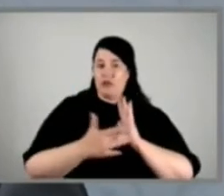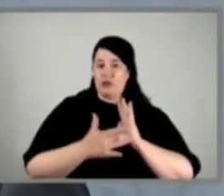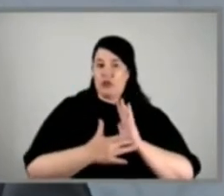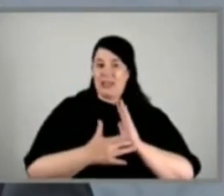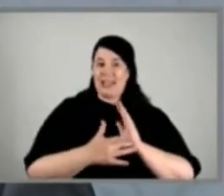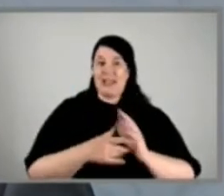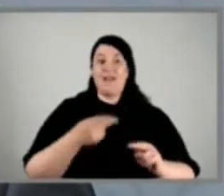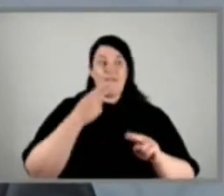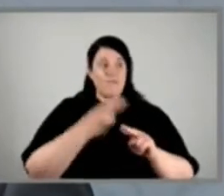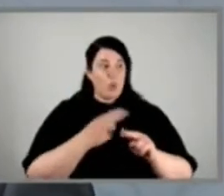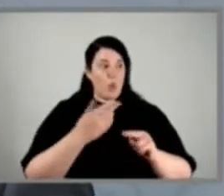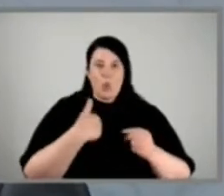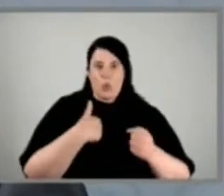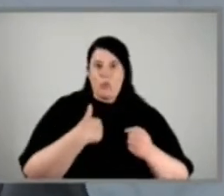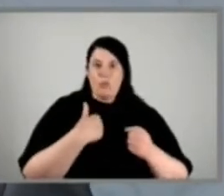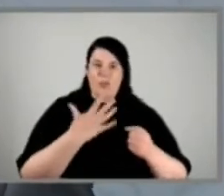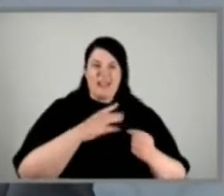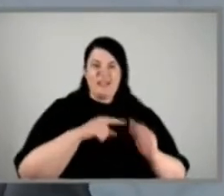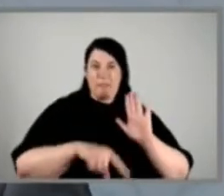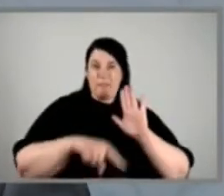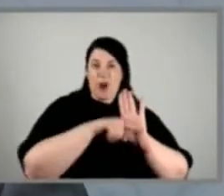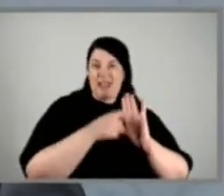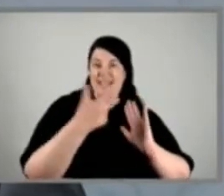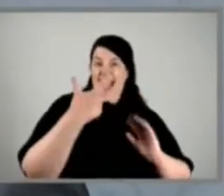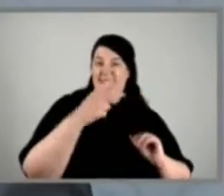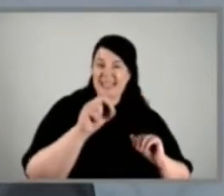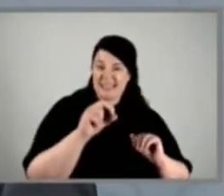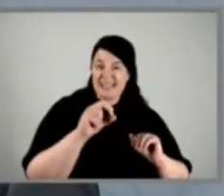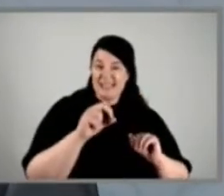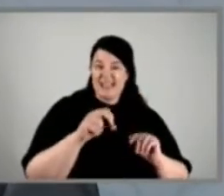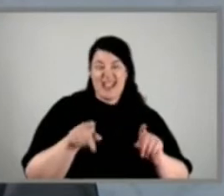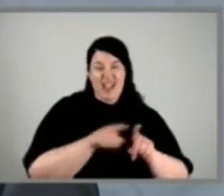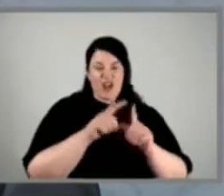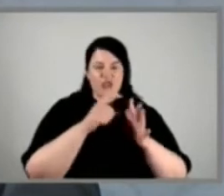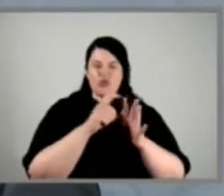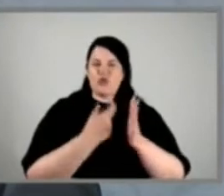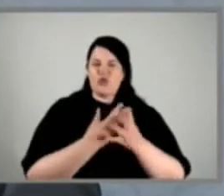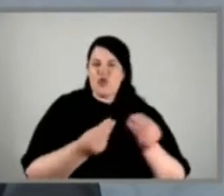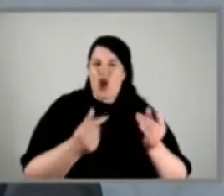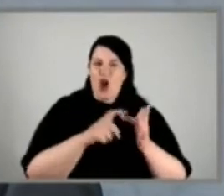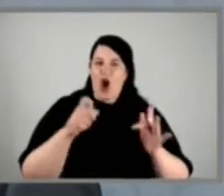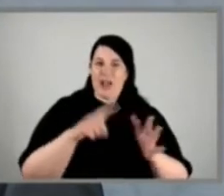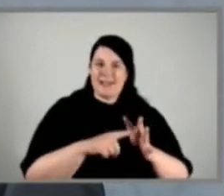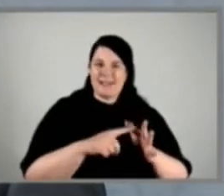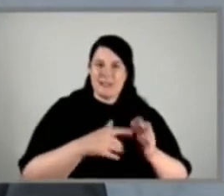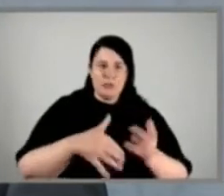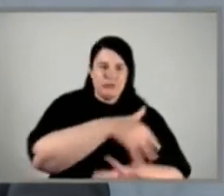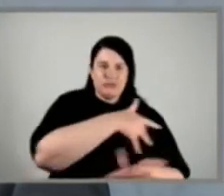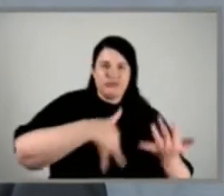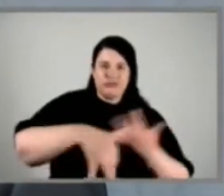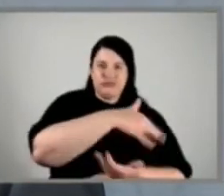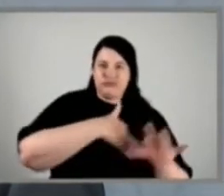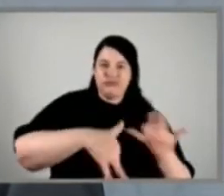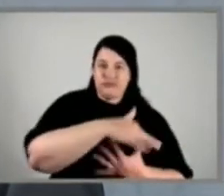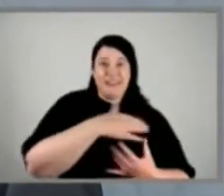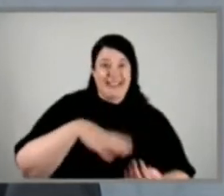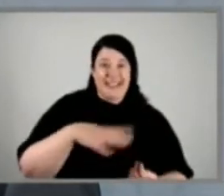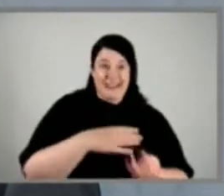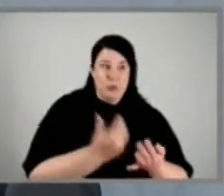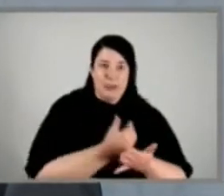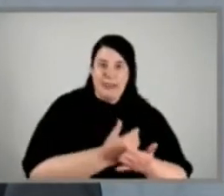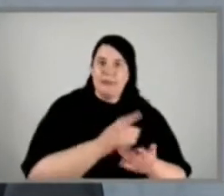be kept at minus 80, which is dry ice, essentially. So that is a challenge. It's one of the many challenges in relation to this